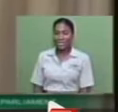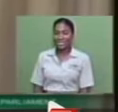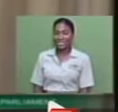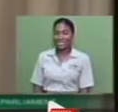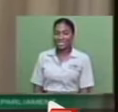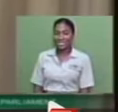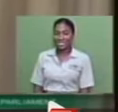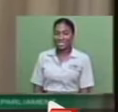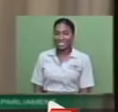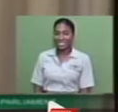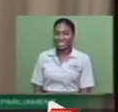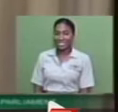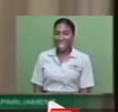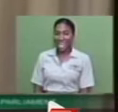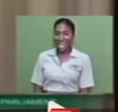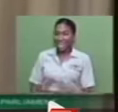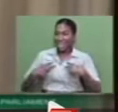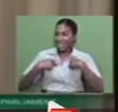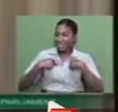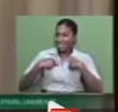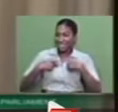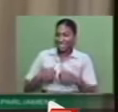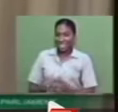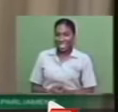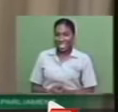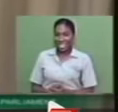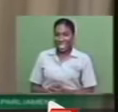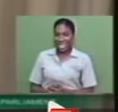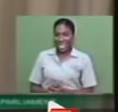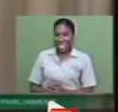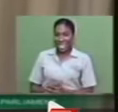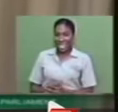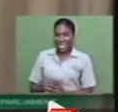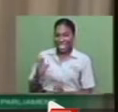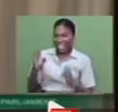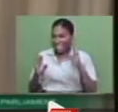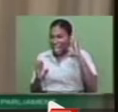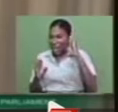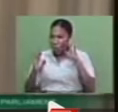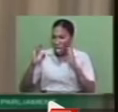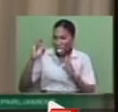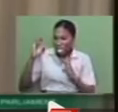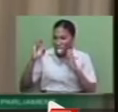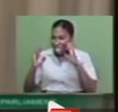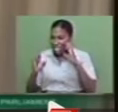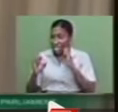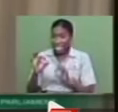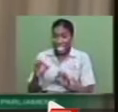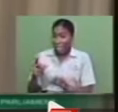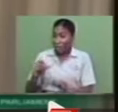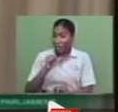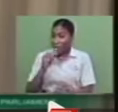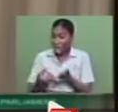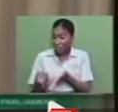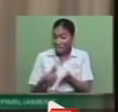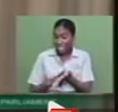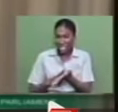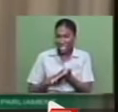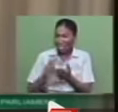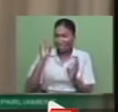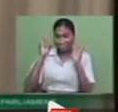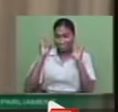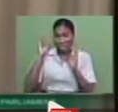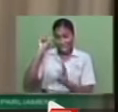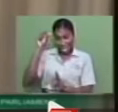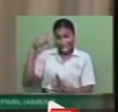method, a shortcut method for the valuation exercise. So even if you did not fill out your form, government is engaging in